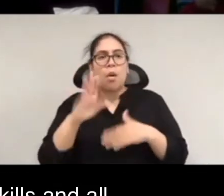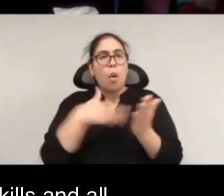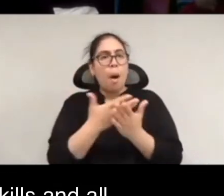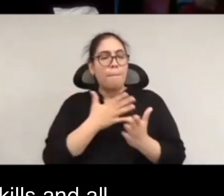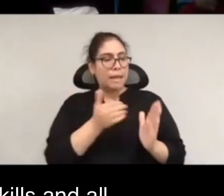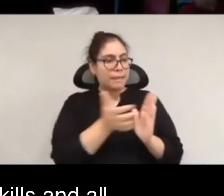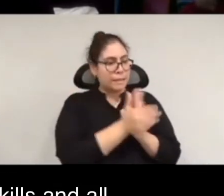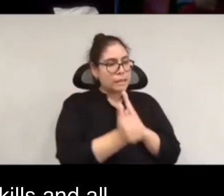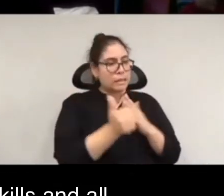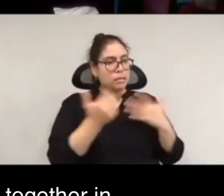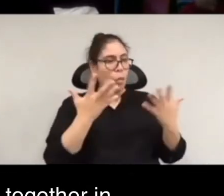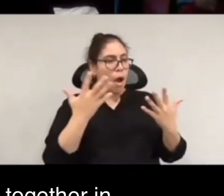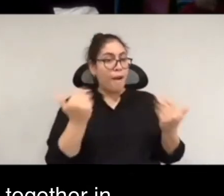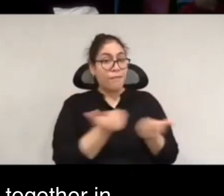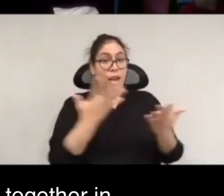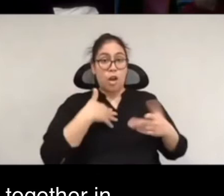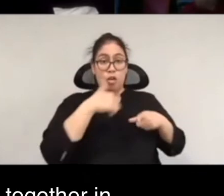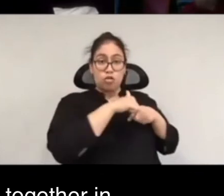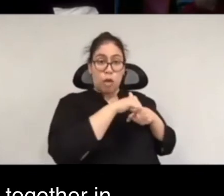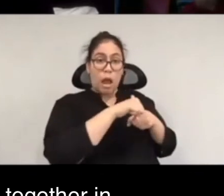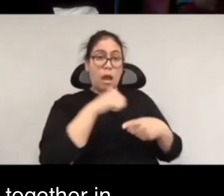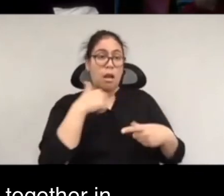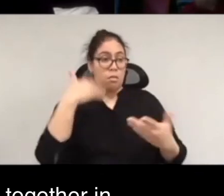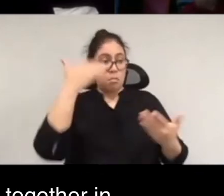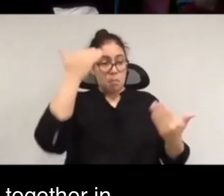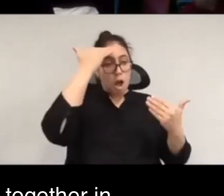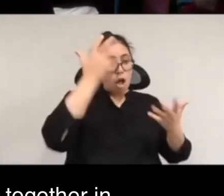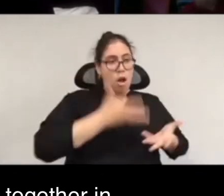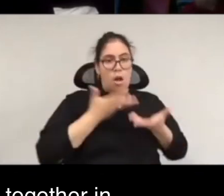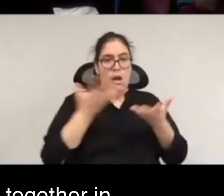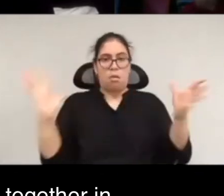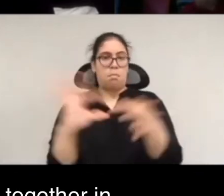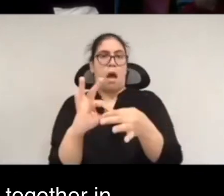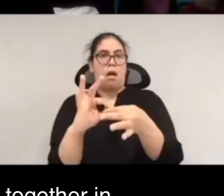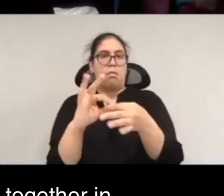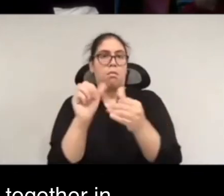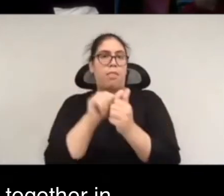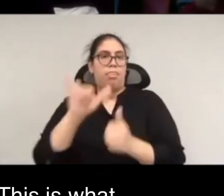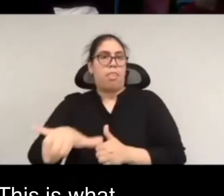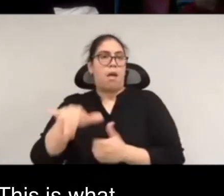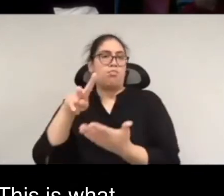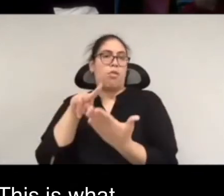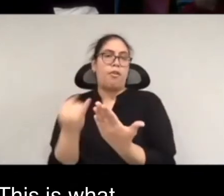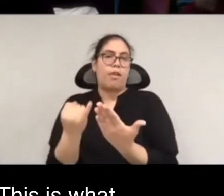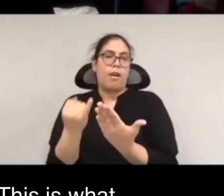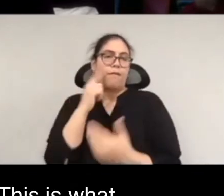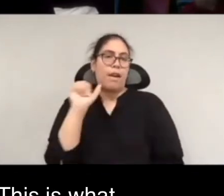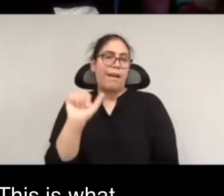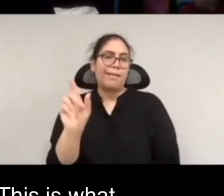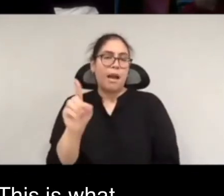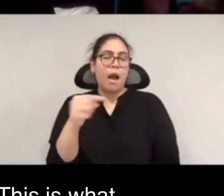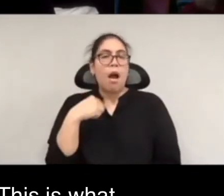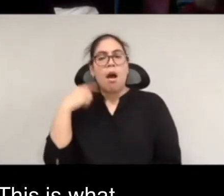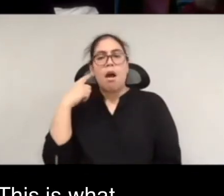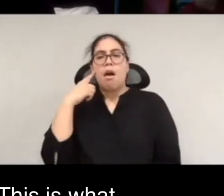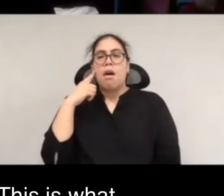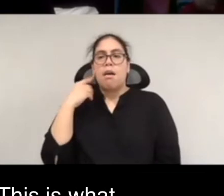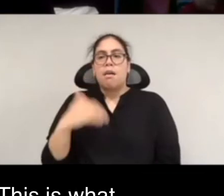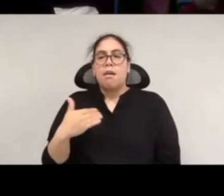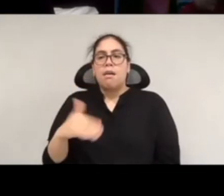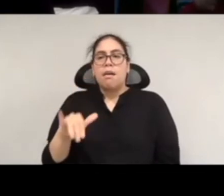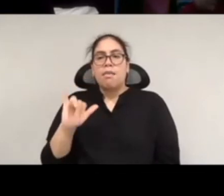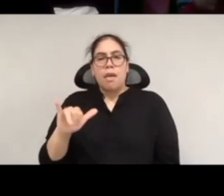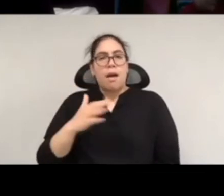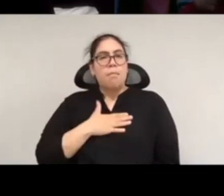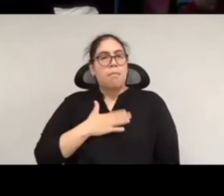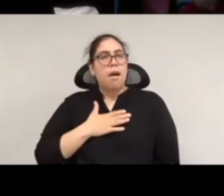what I had trained to do in my life came together in that moment, in that project. And I thought, this is what I'm supposed to be doing.